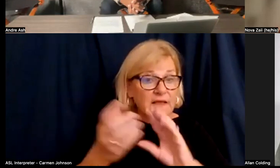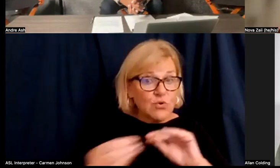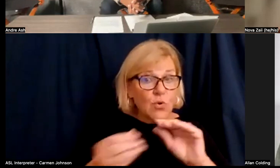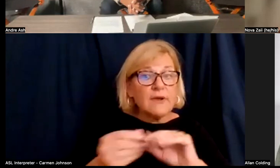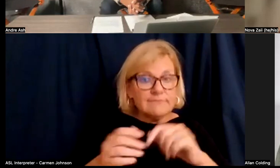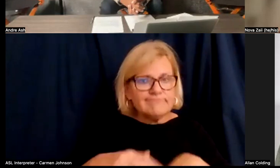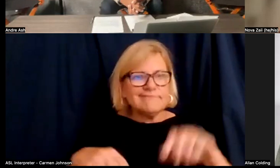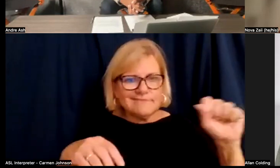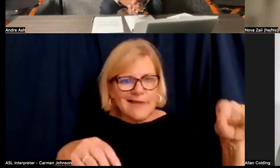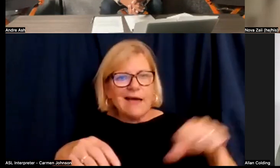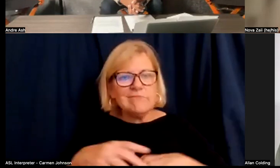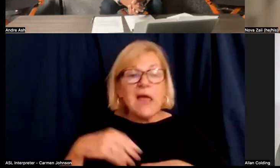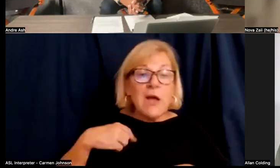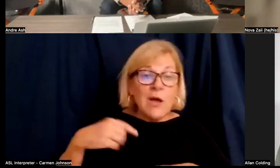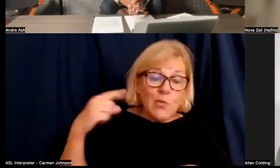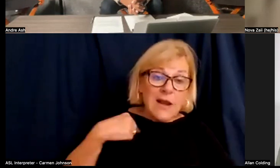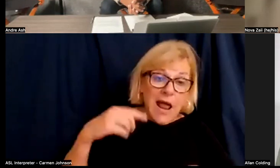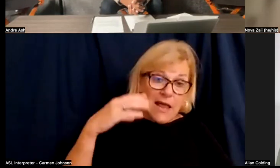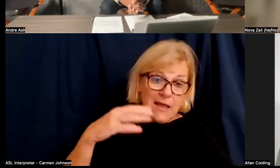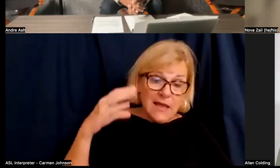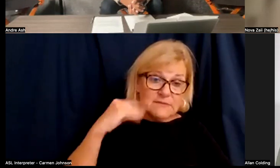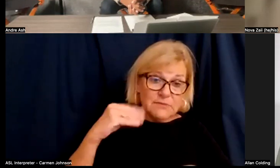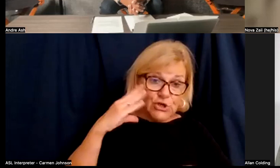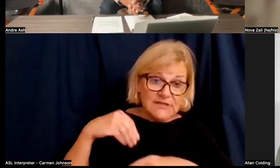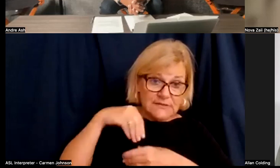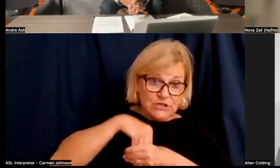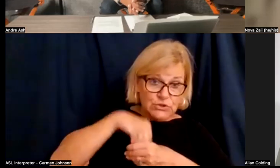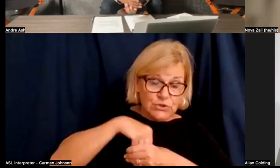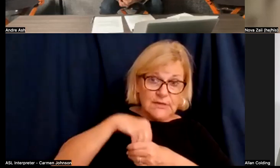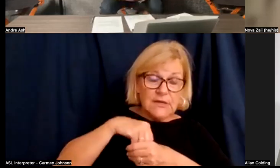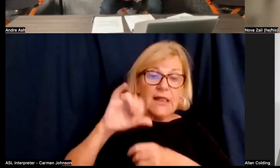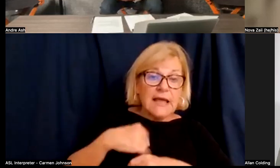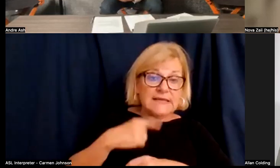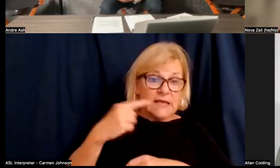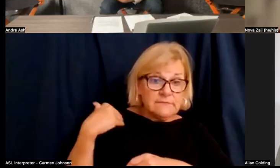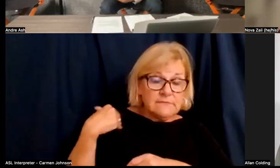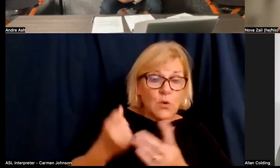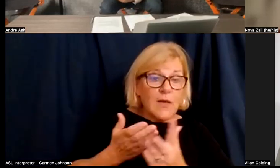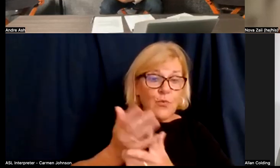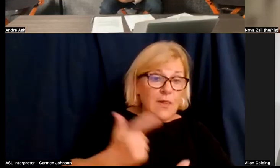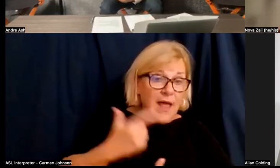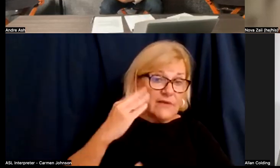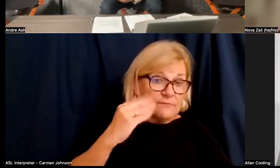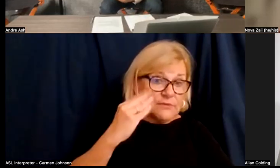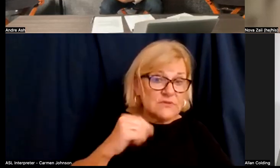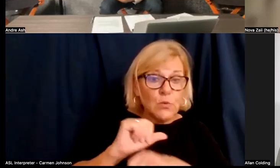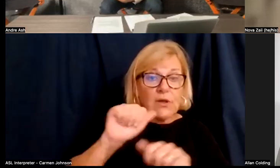Yeah. what I experience internally, you know, going like I said earlier, going through life experiences and working behind the scenes on